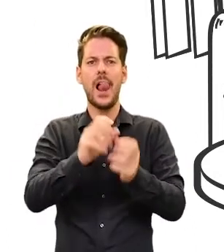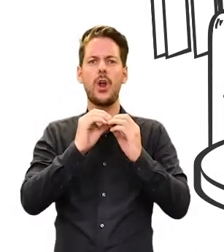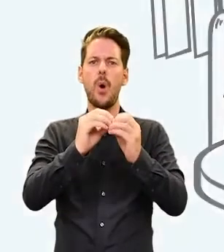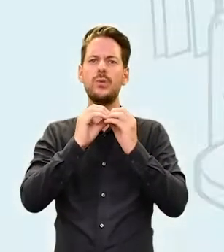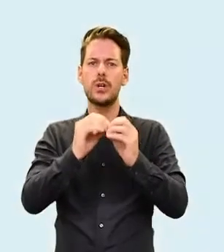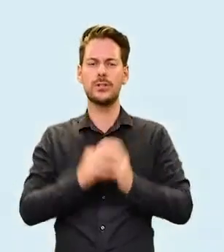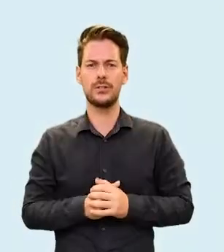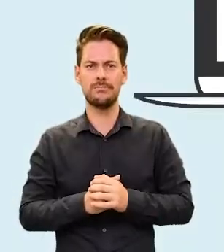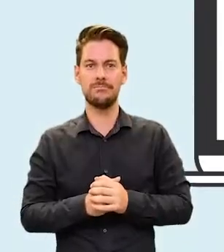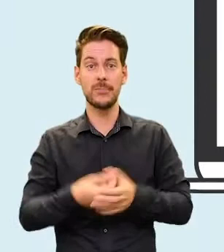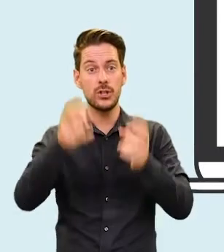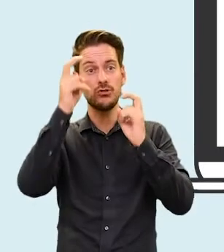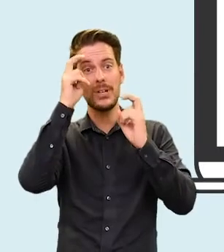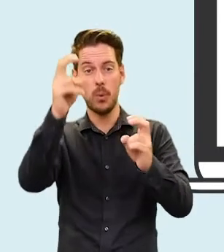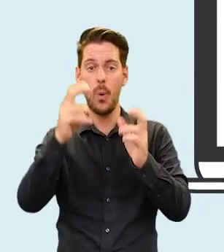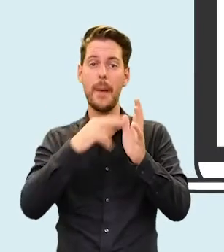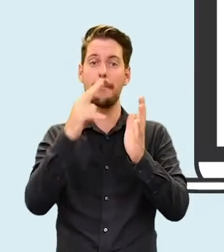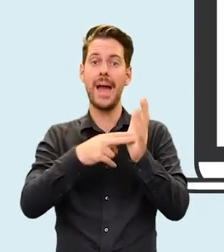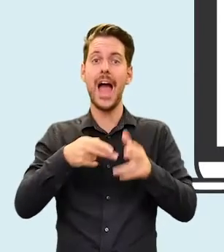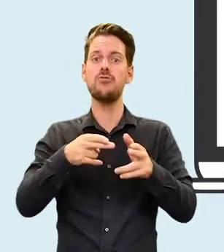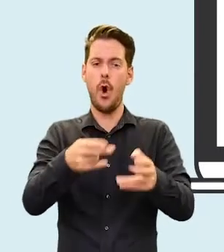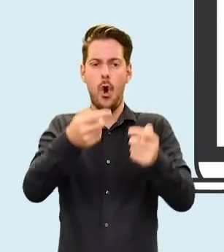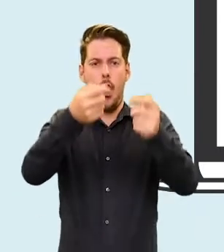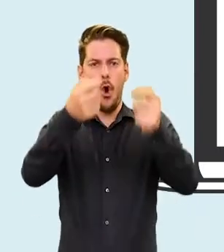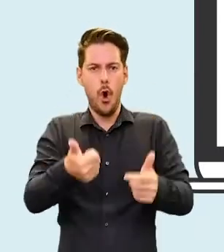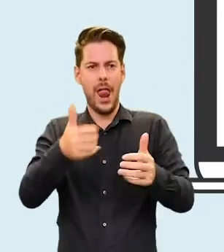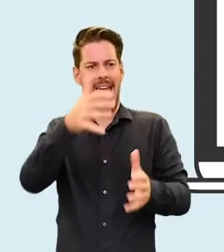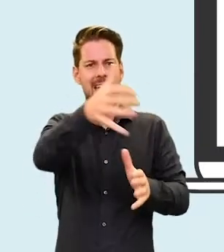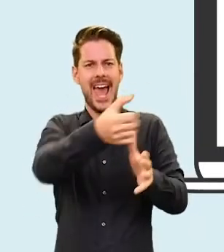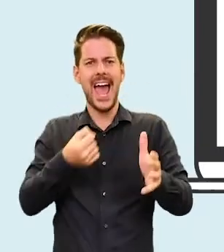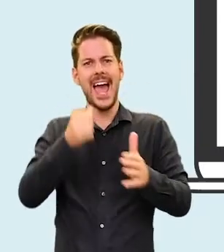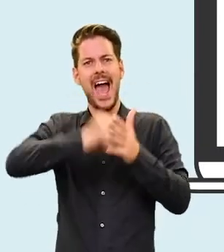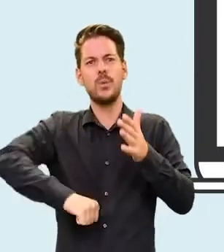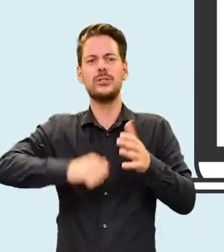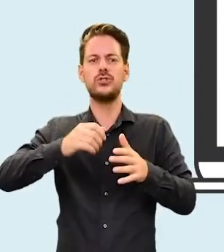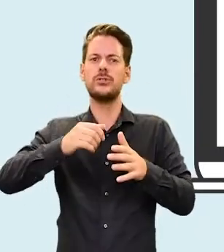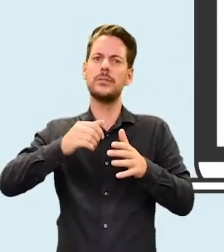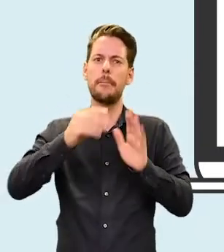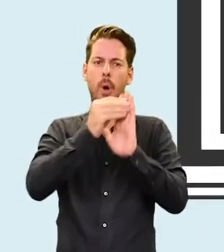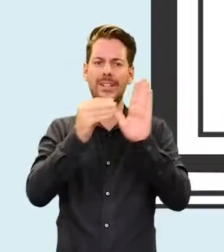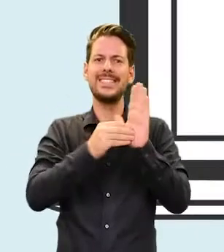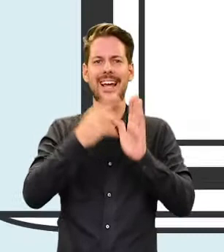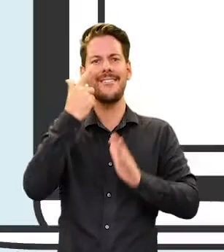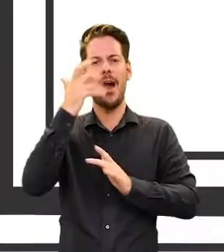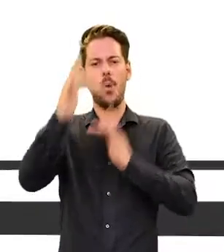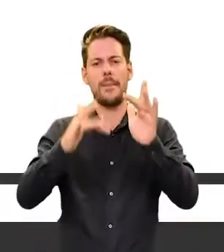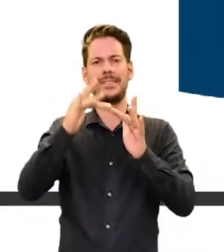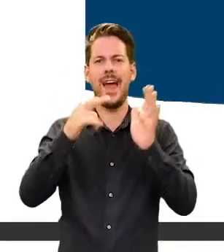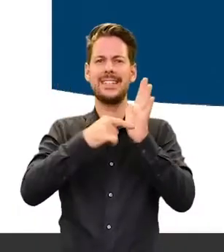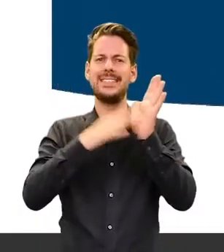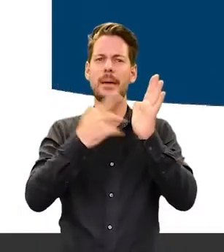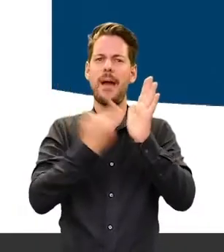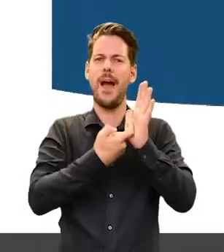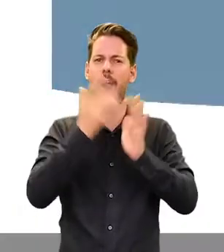negotiations. Transport and Main Roads early acquisition policy can be found on the TMR website.